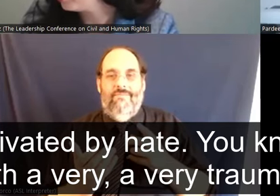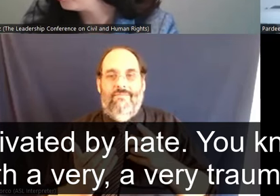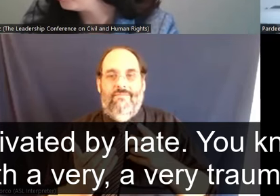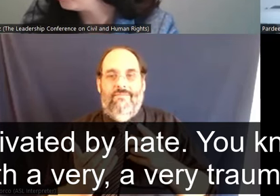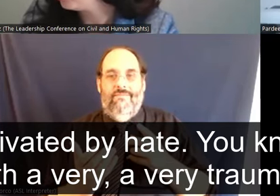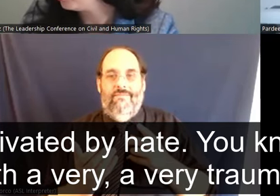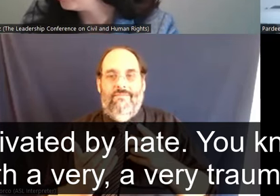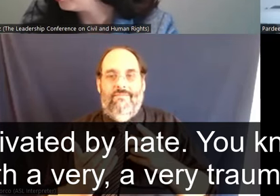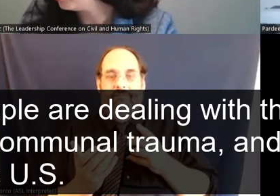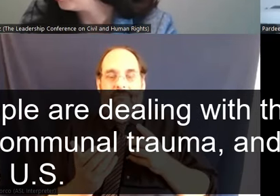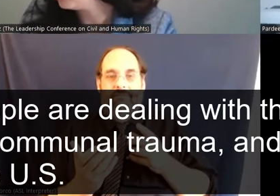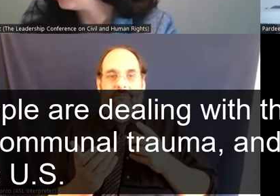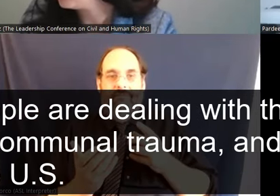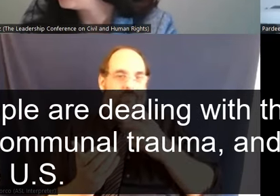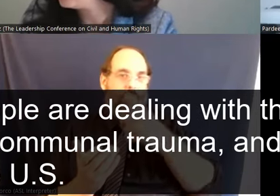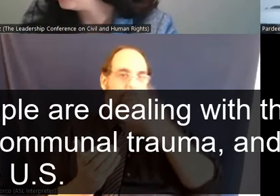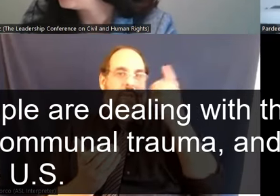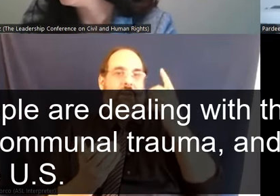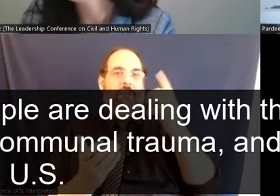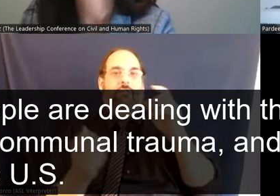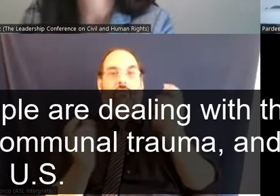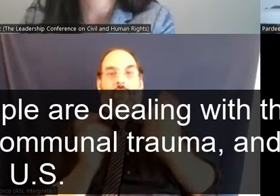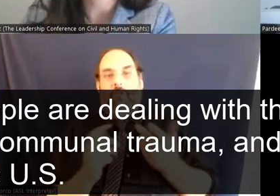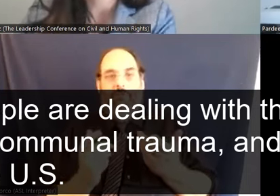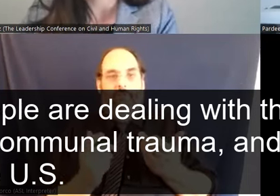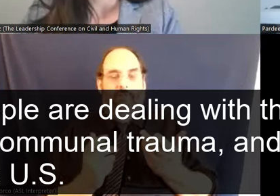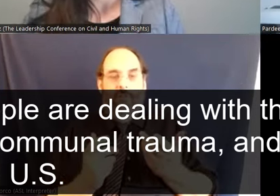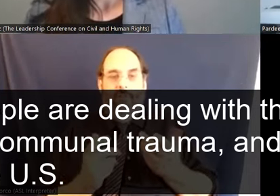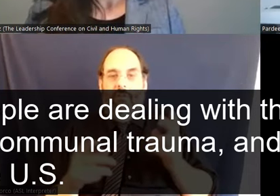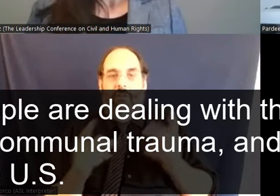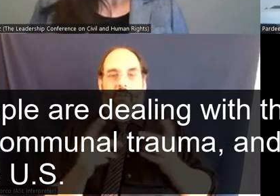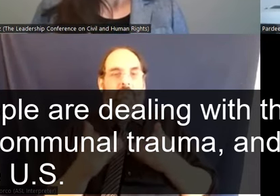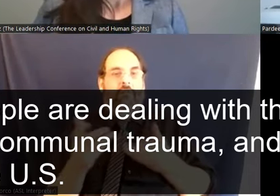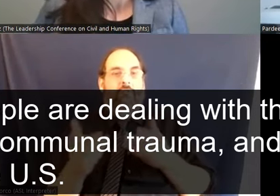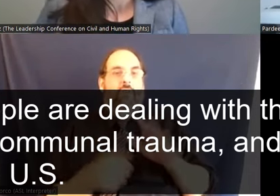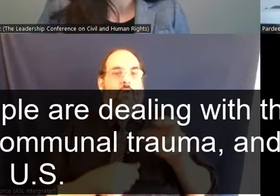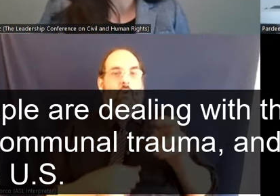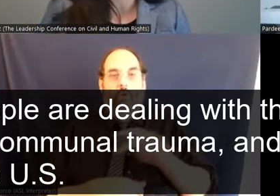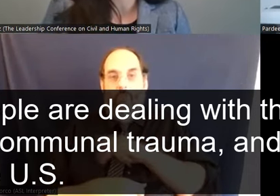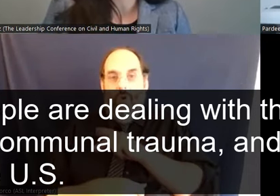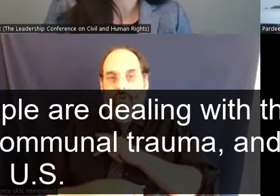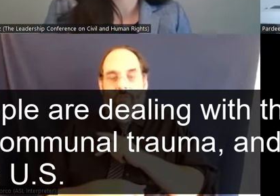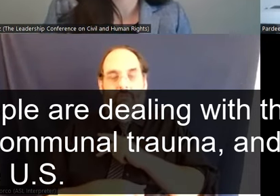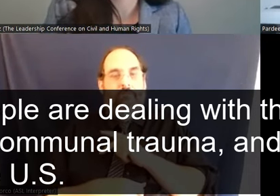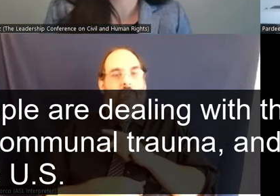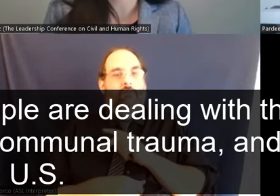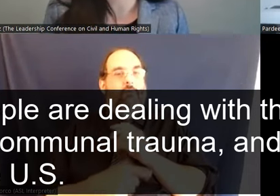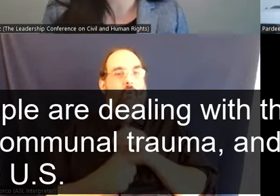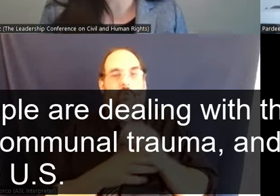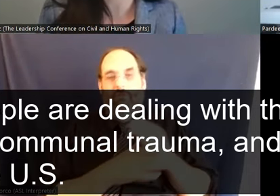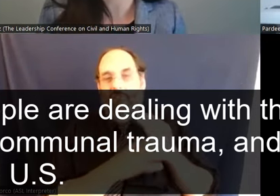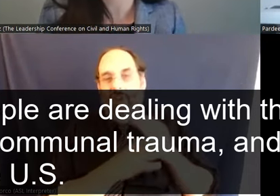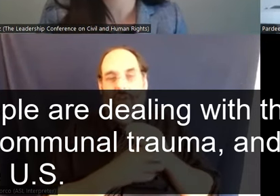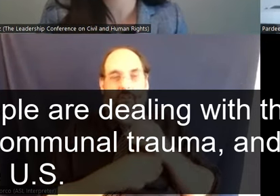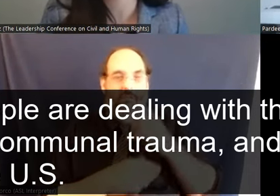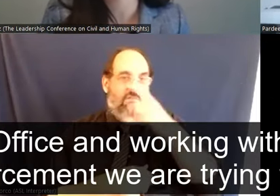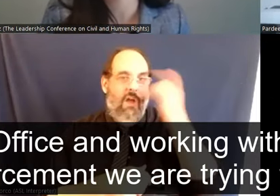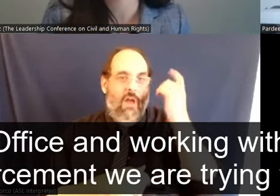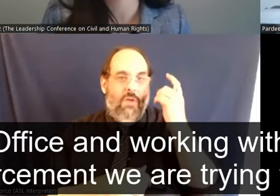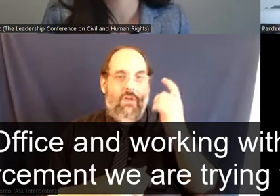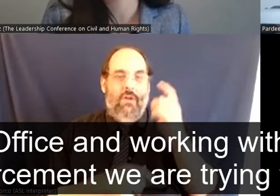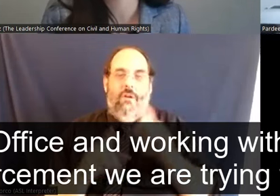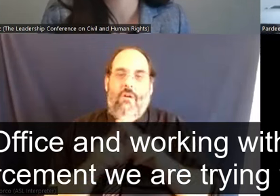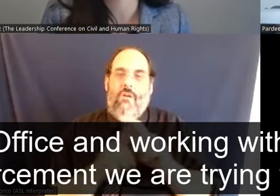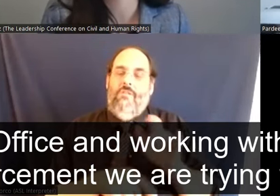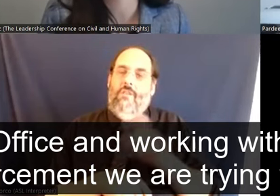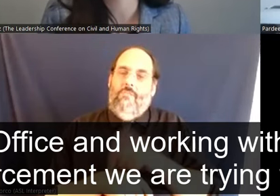a very traumatic situation where people are dealing with their own personal and communal trauma. And at the same time, at